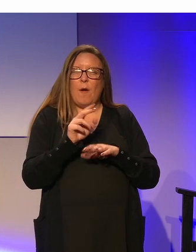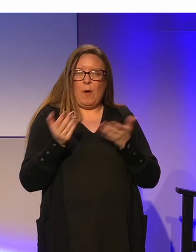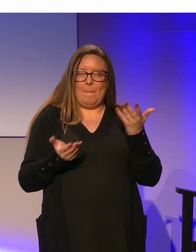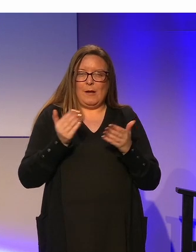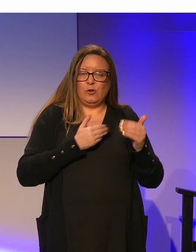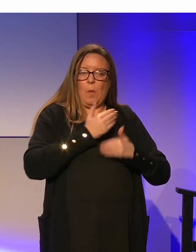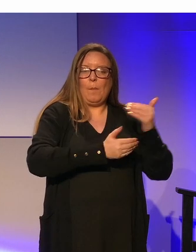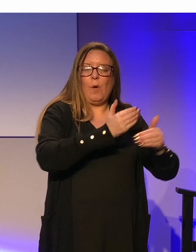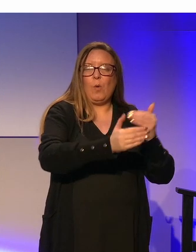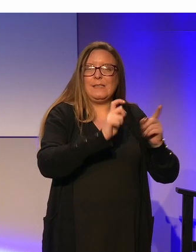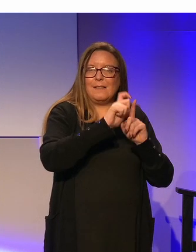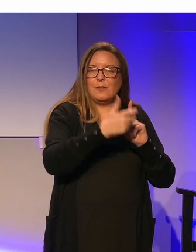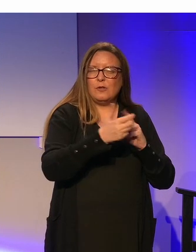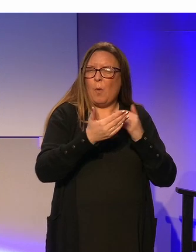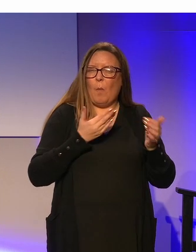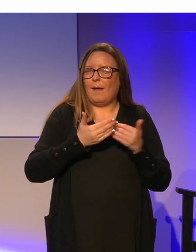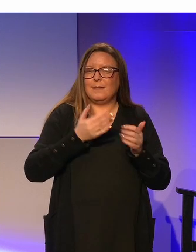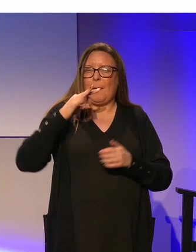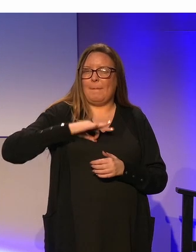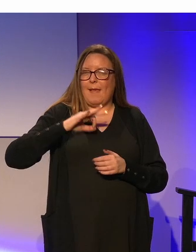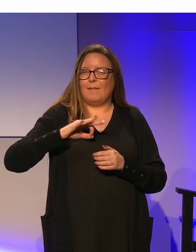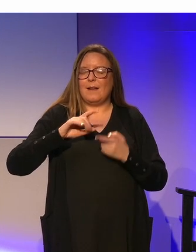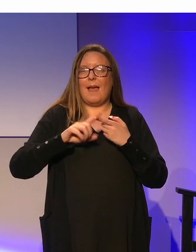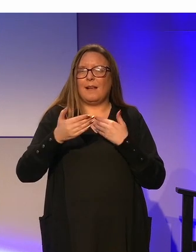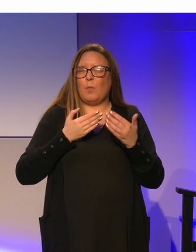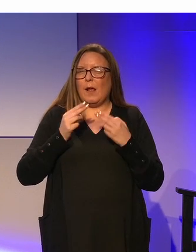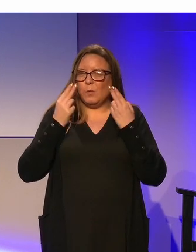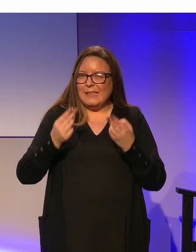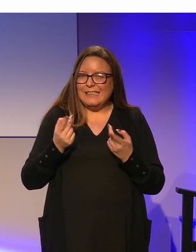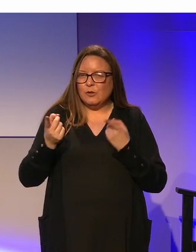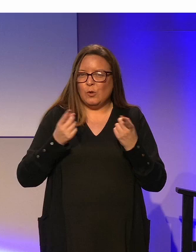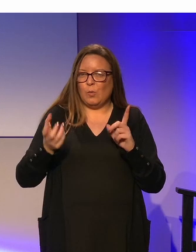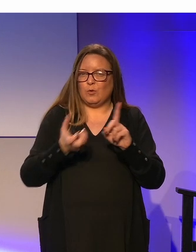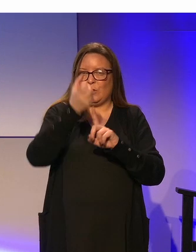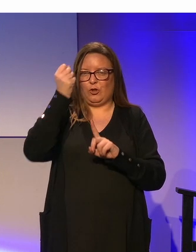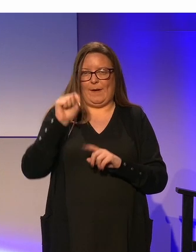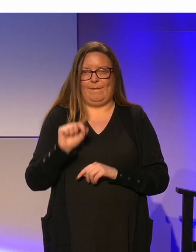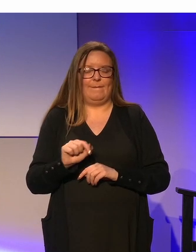culture? What would that gain us, and what would we need to do to achieve that?